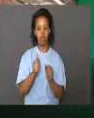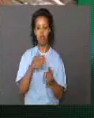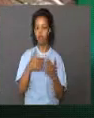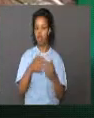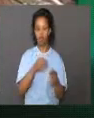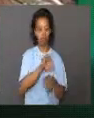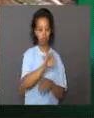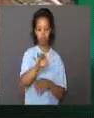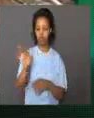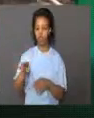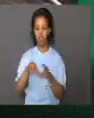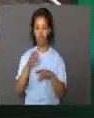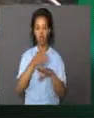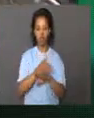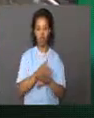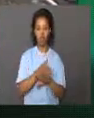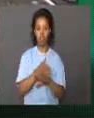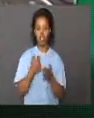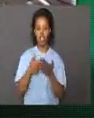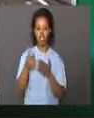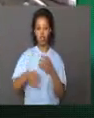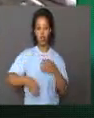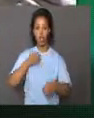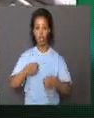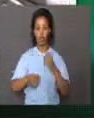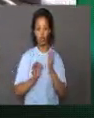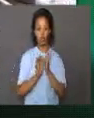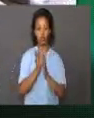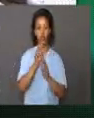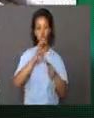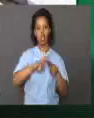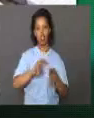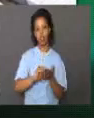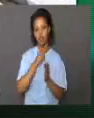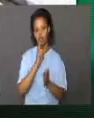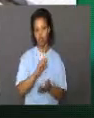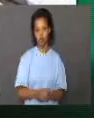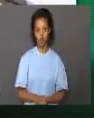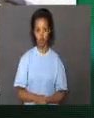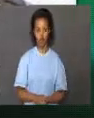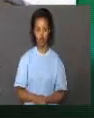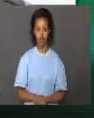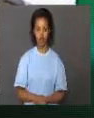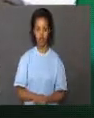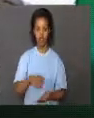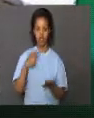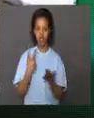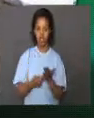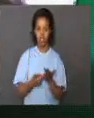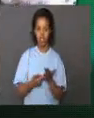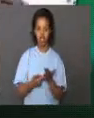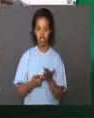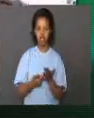the number of different organisms are counted and recorded. This not